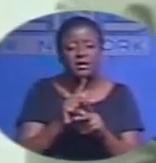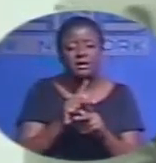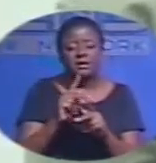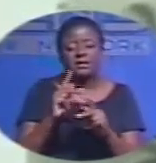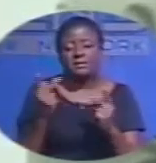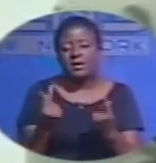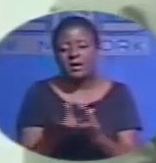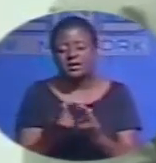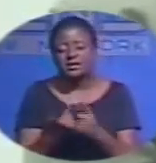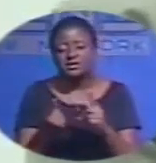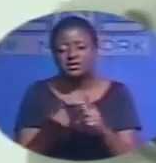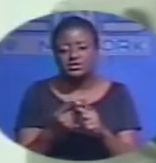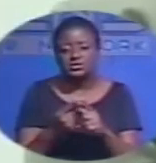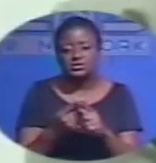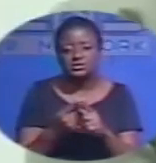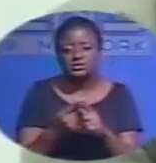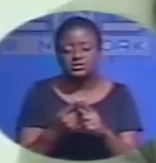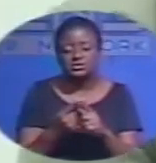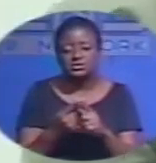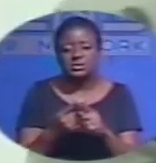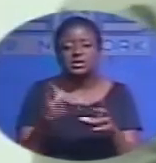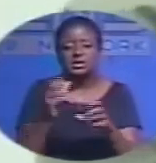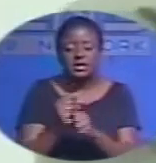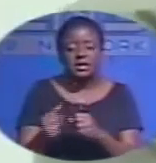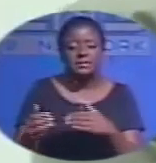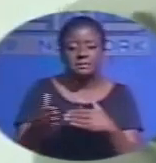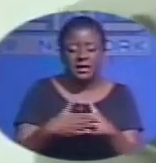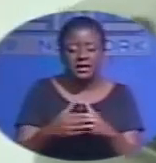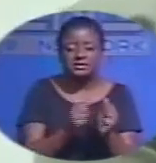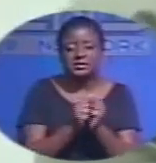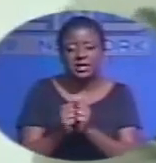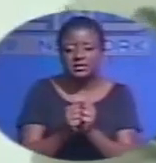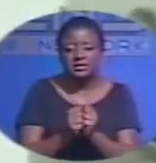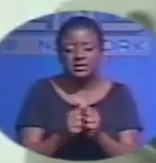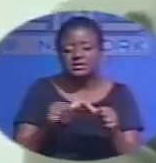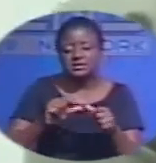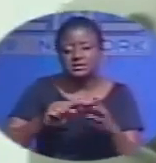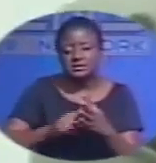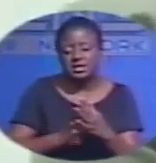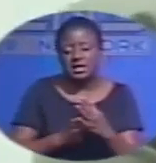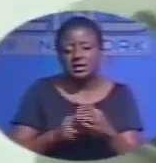to then lick his wounds, get back together and start working towards the next election.